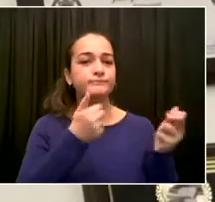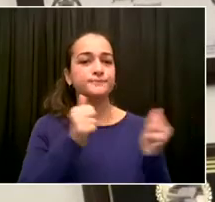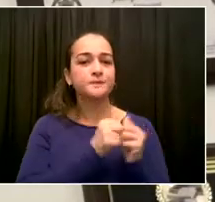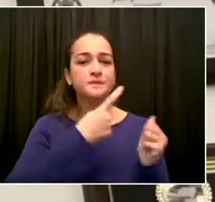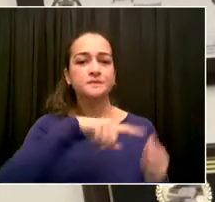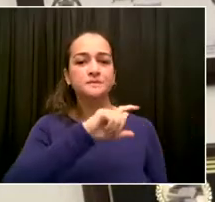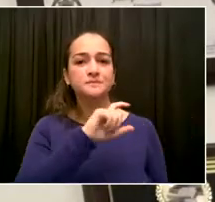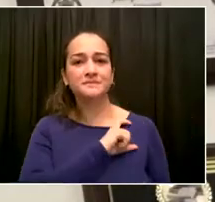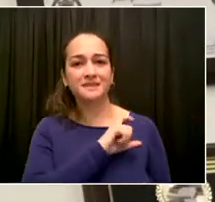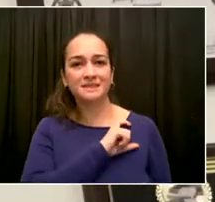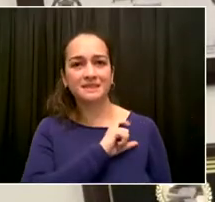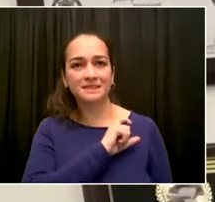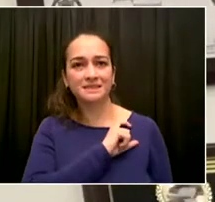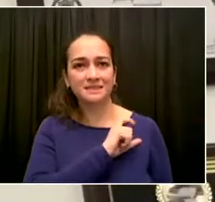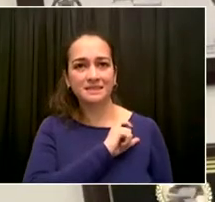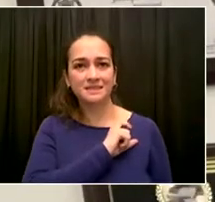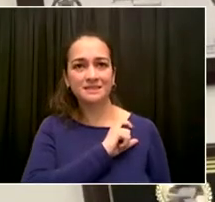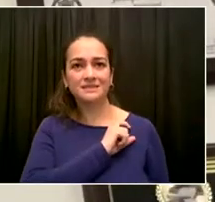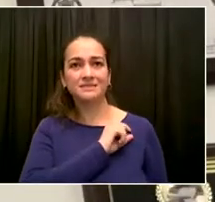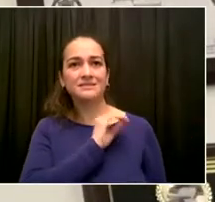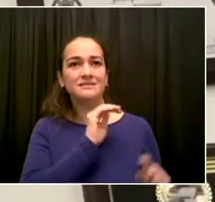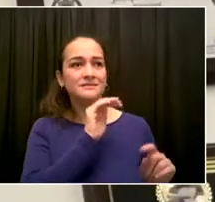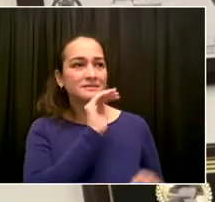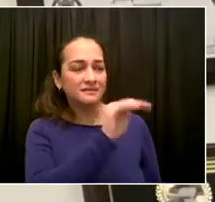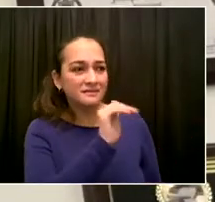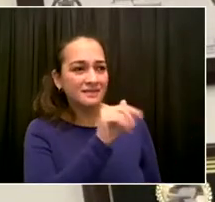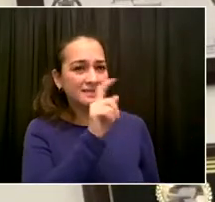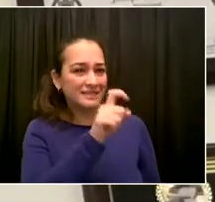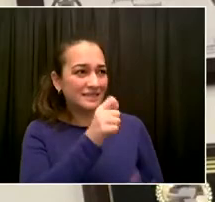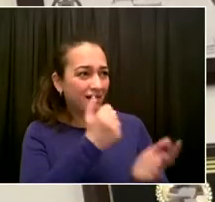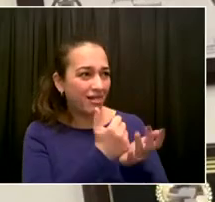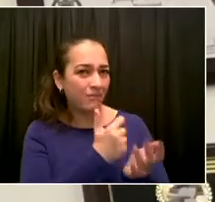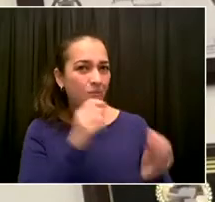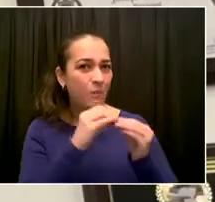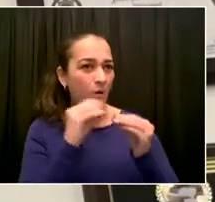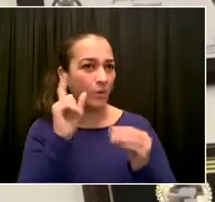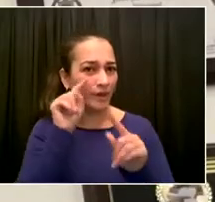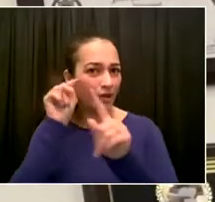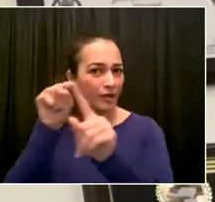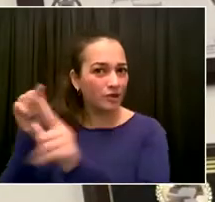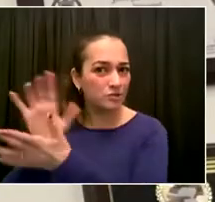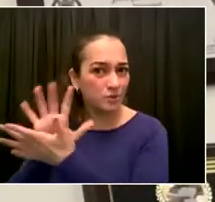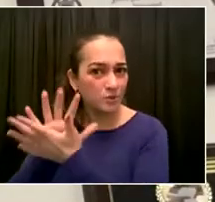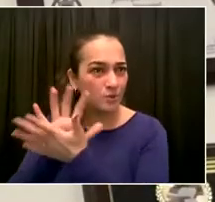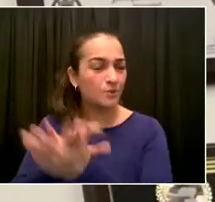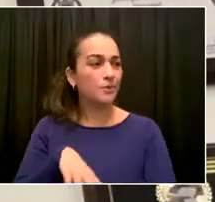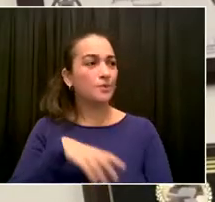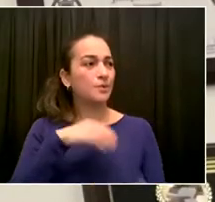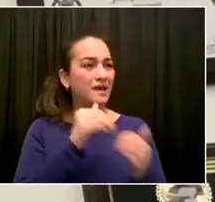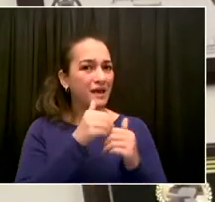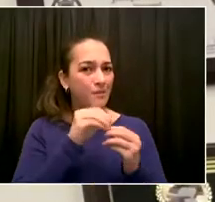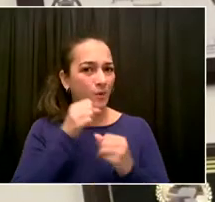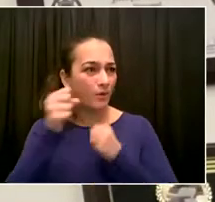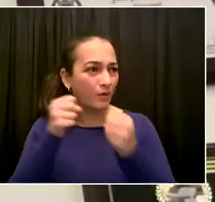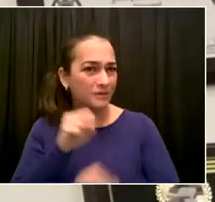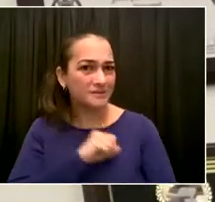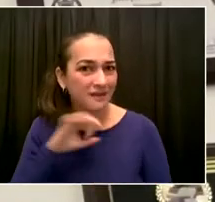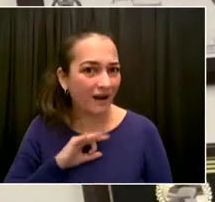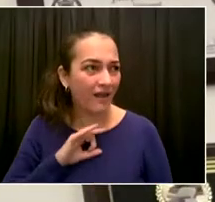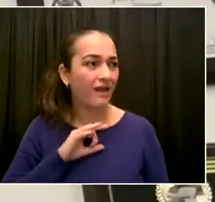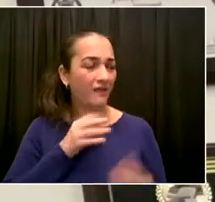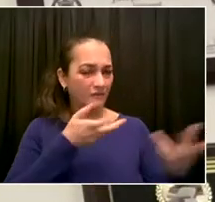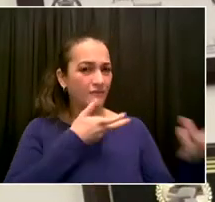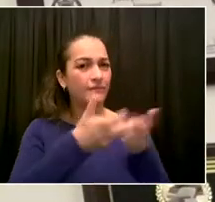we're watching issues in our schools and making adjustments as necessary. I just want to continue to remind us that safety is a